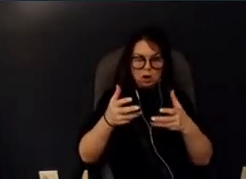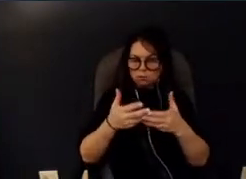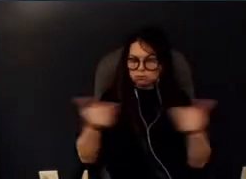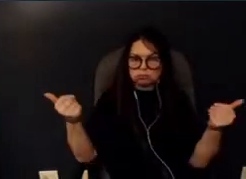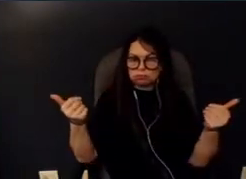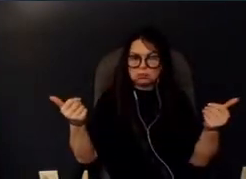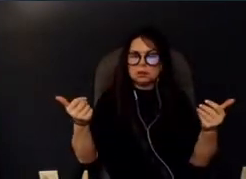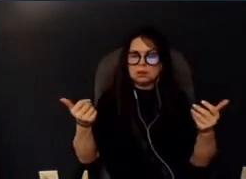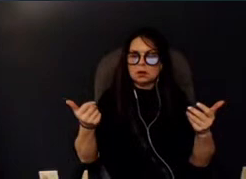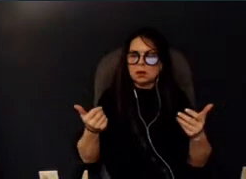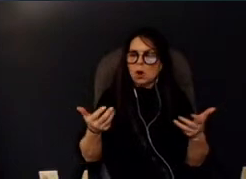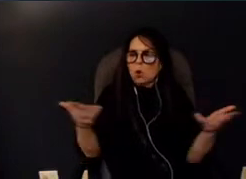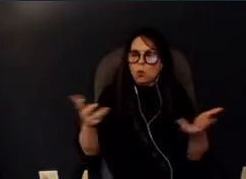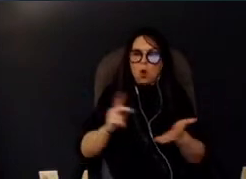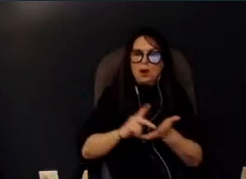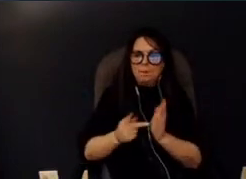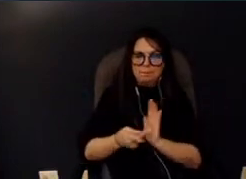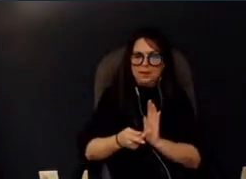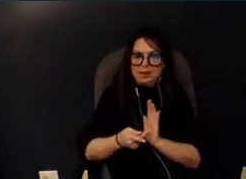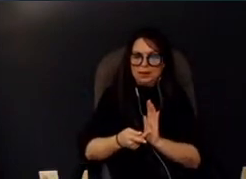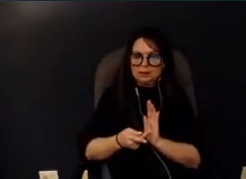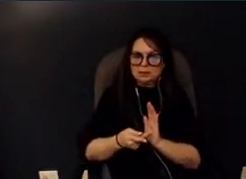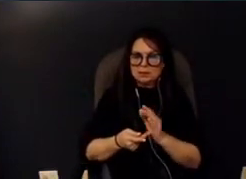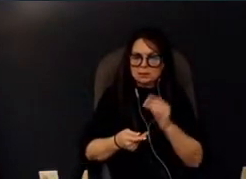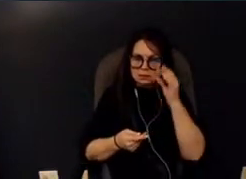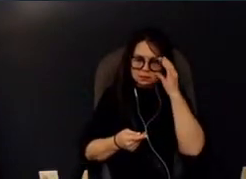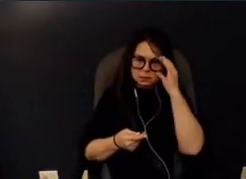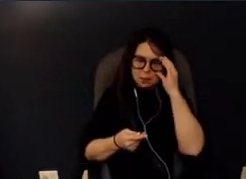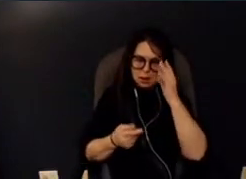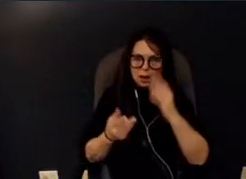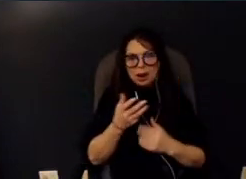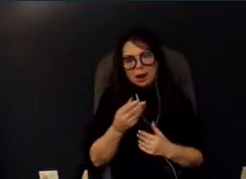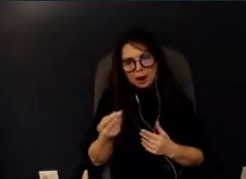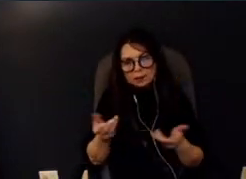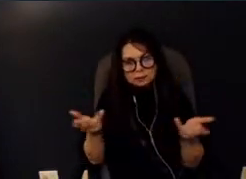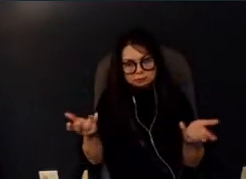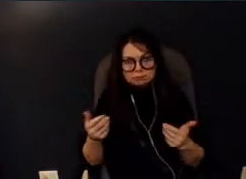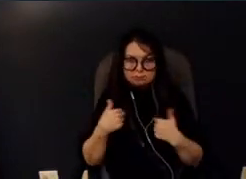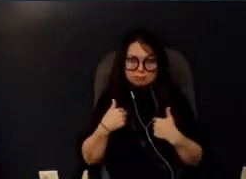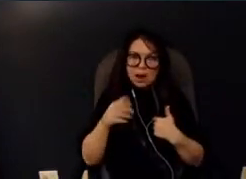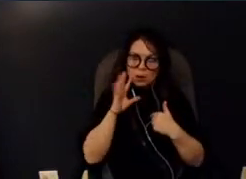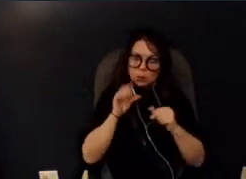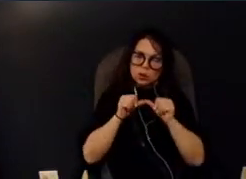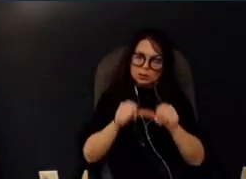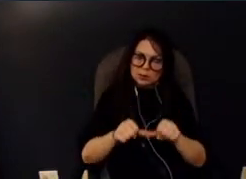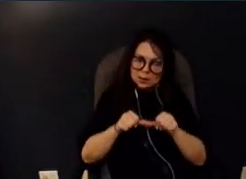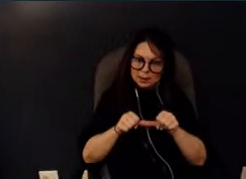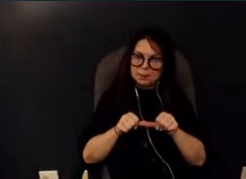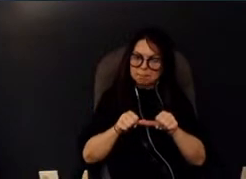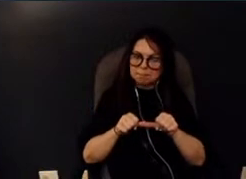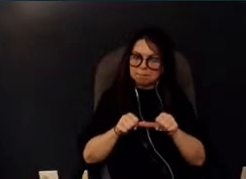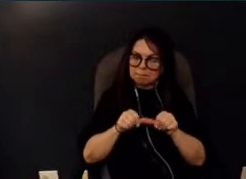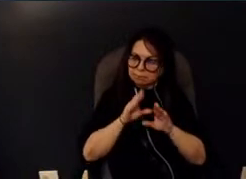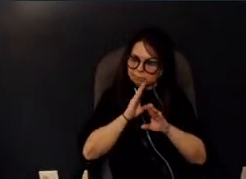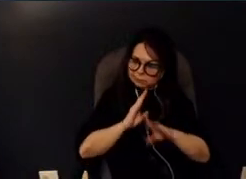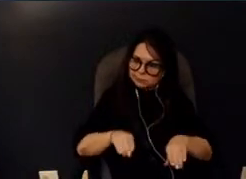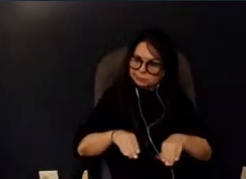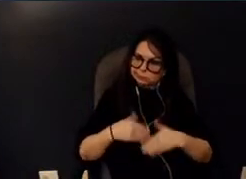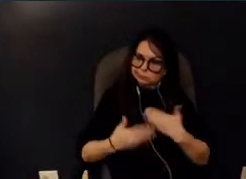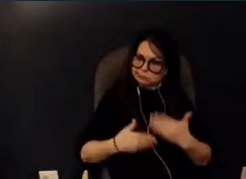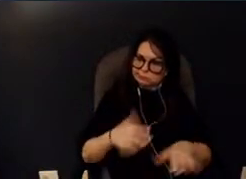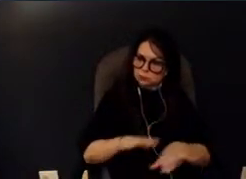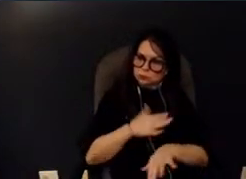the broader conversation. And I'm going to keep doing my work quietly, and I'm going to keep doing my work with my people. And